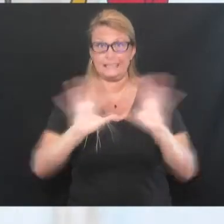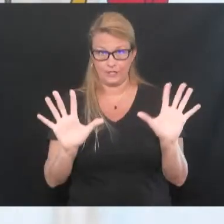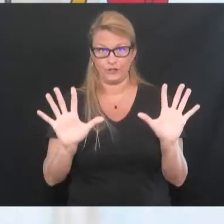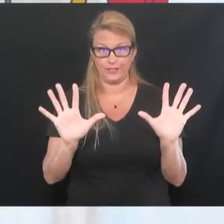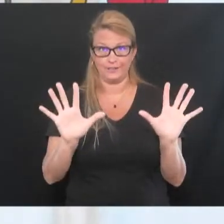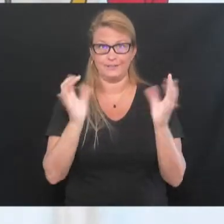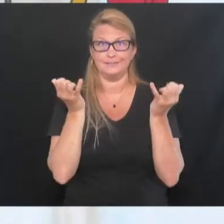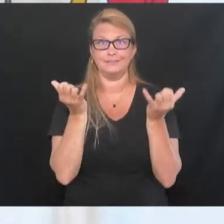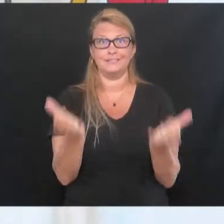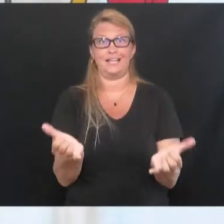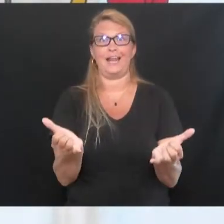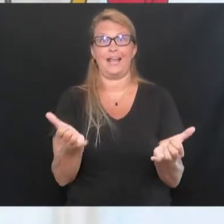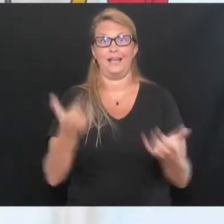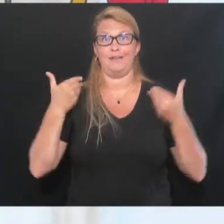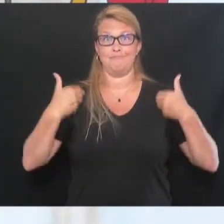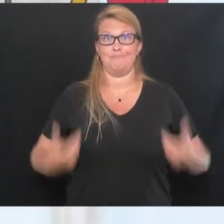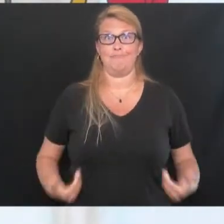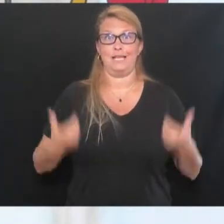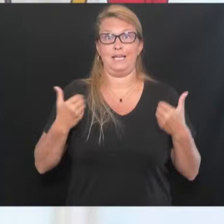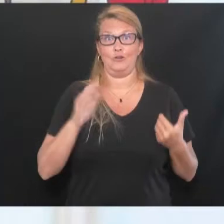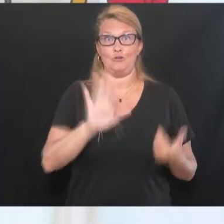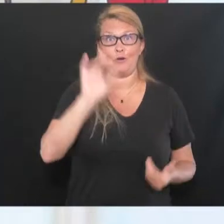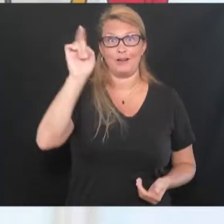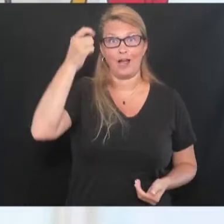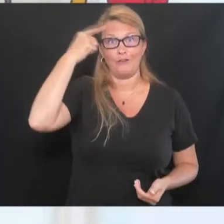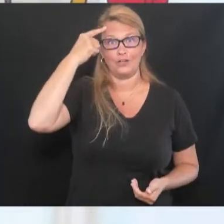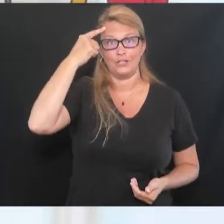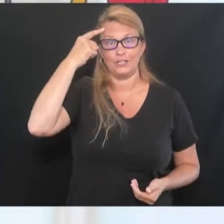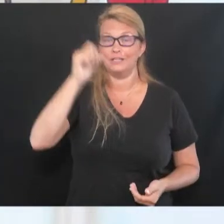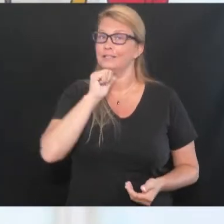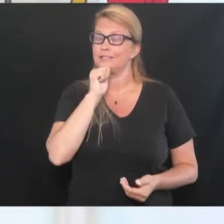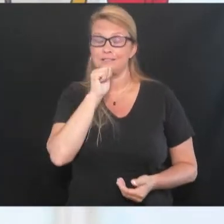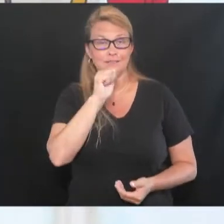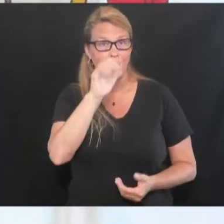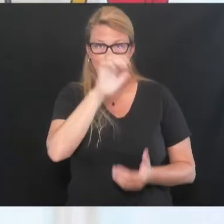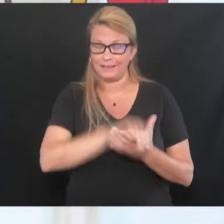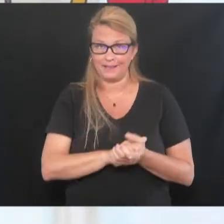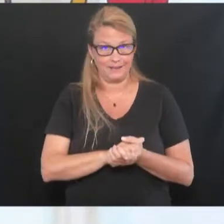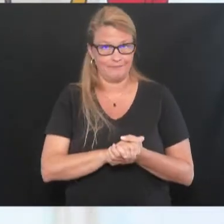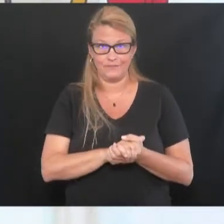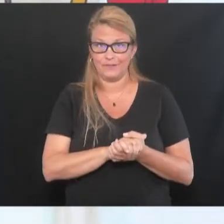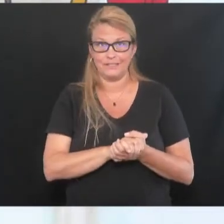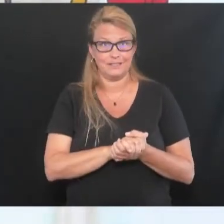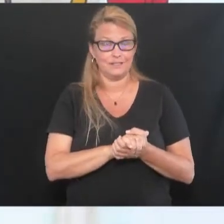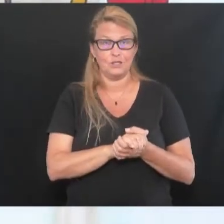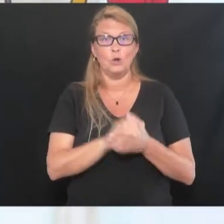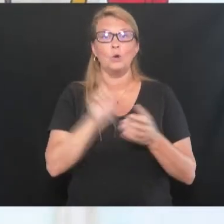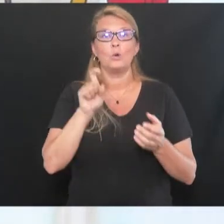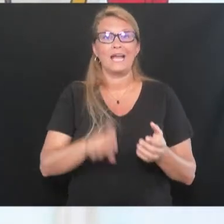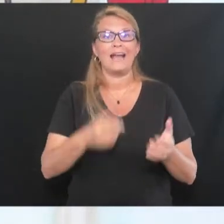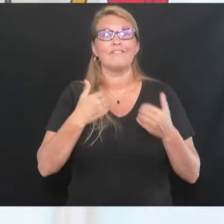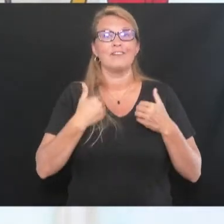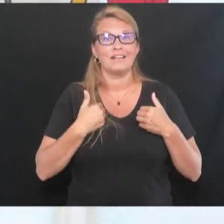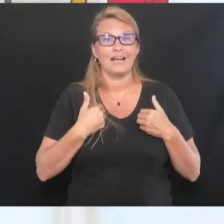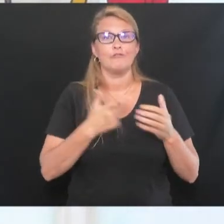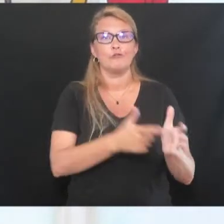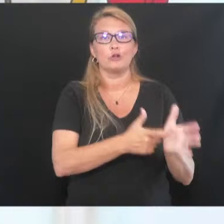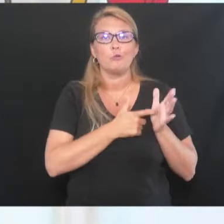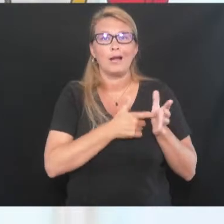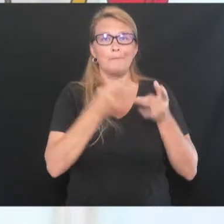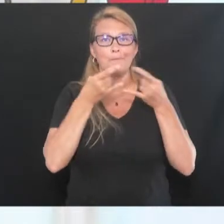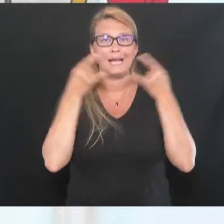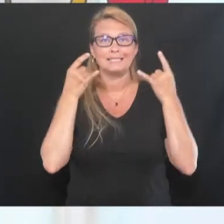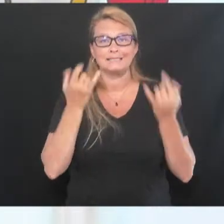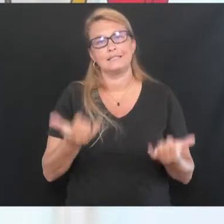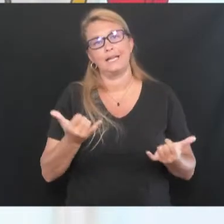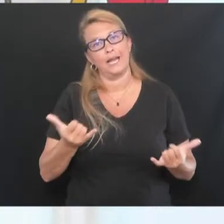today, Jim Justice, as your governor, does not believe that we need a mask mandate today.